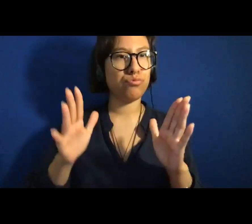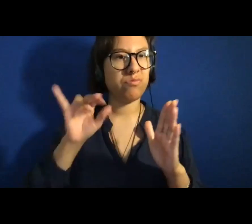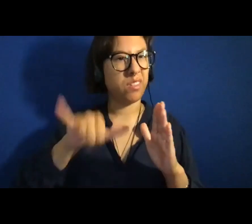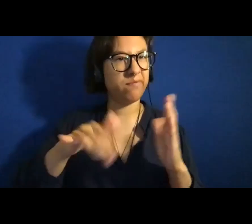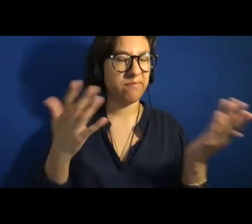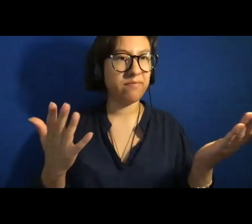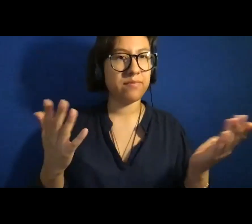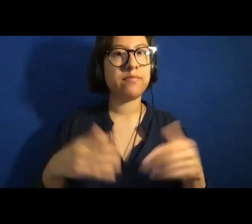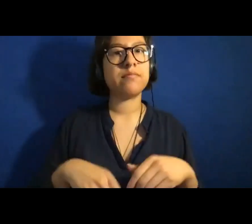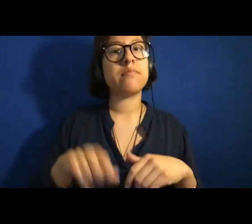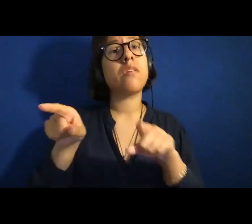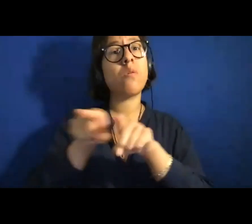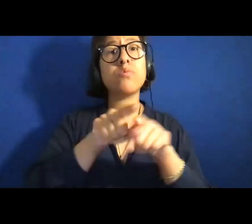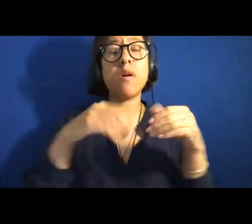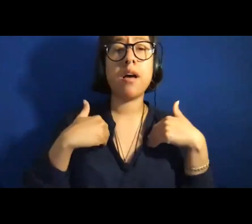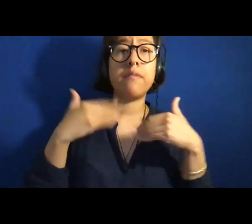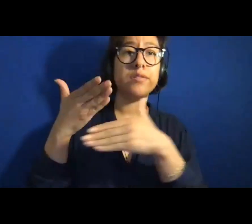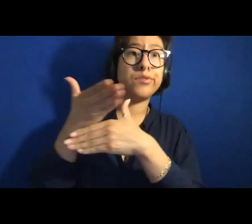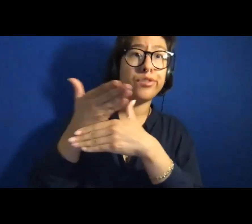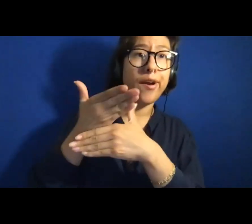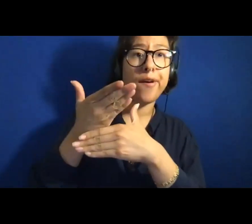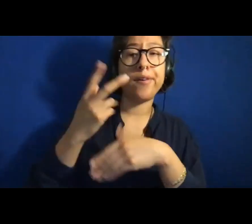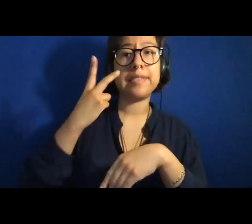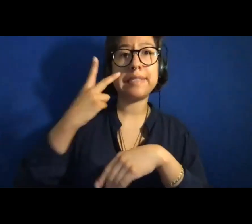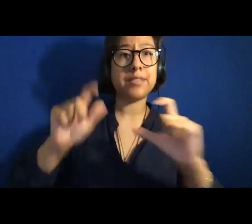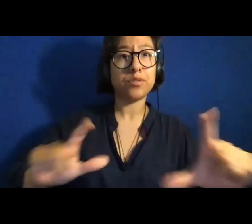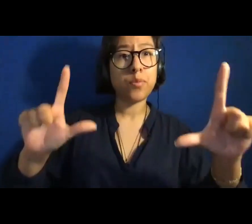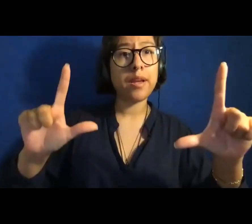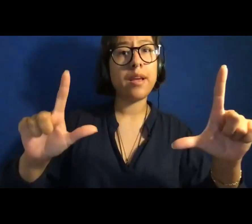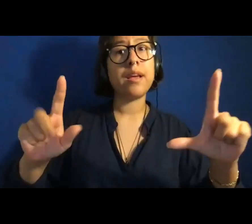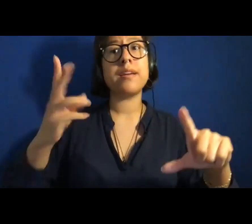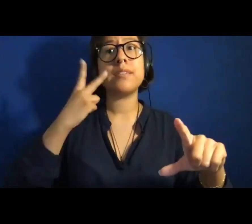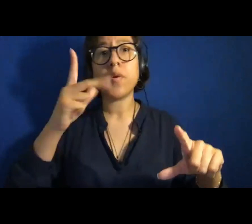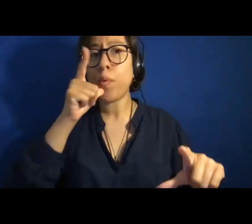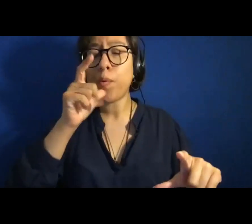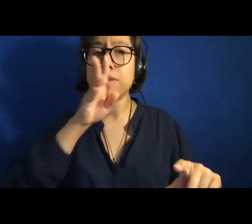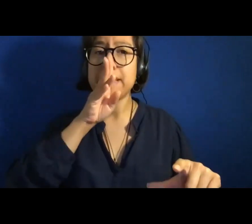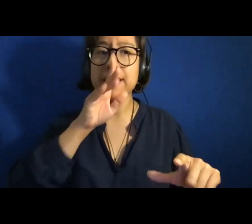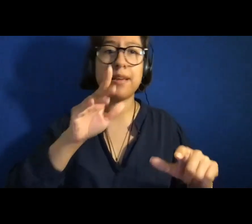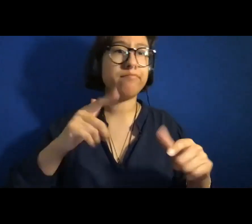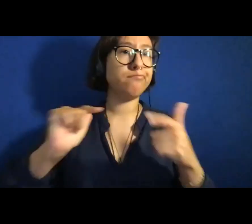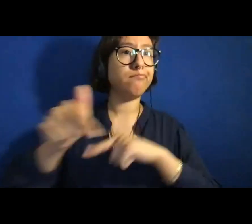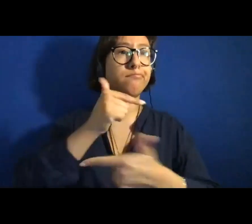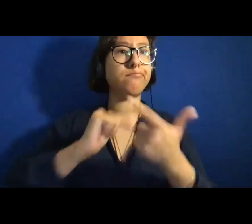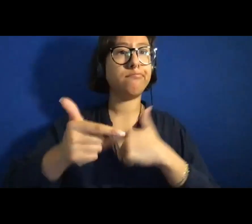So that way folks can also have share screen and see the facilitators, whoever's speaking as well.